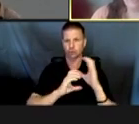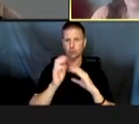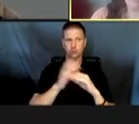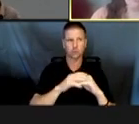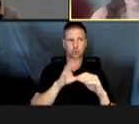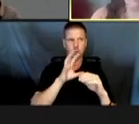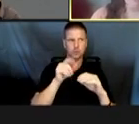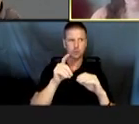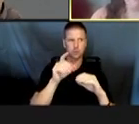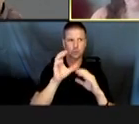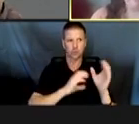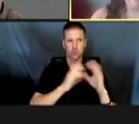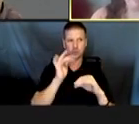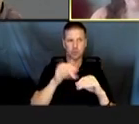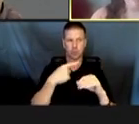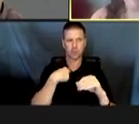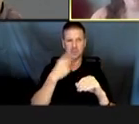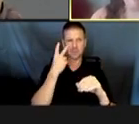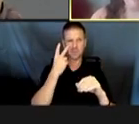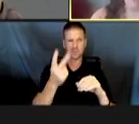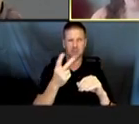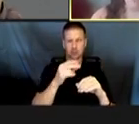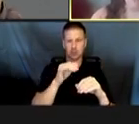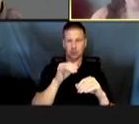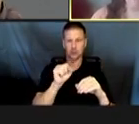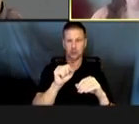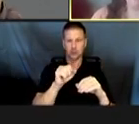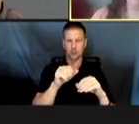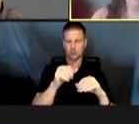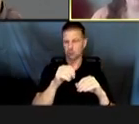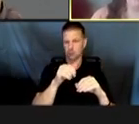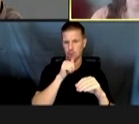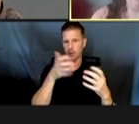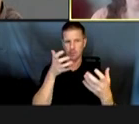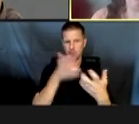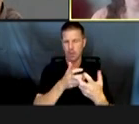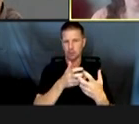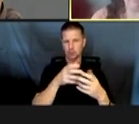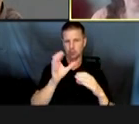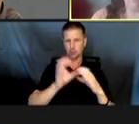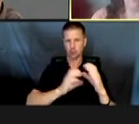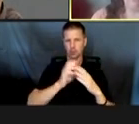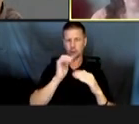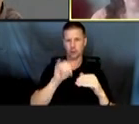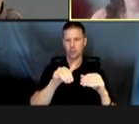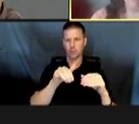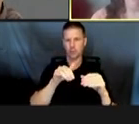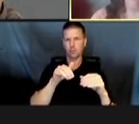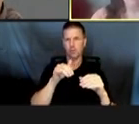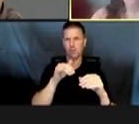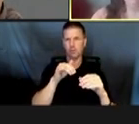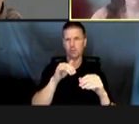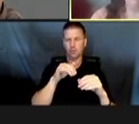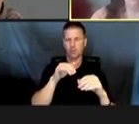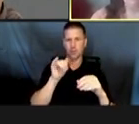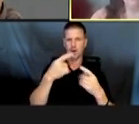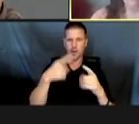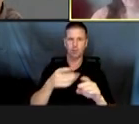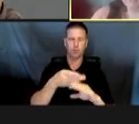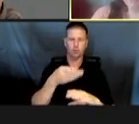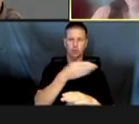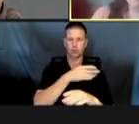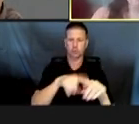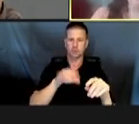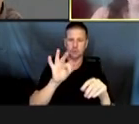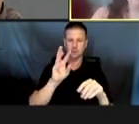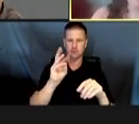the construction that we're seeing is not nowhere matching the construction that occurred prior to largely the